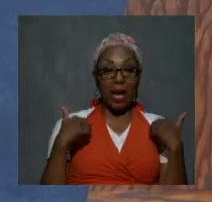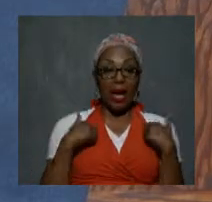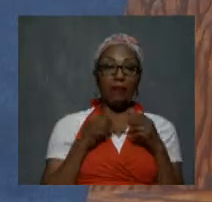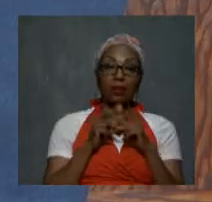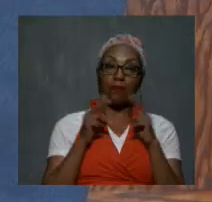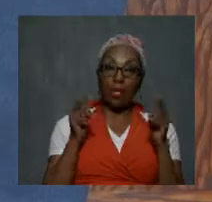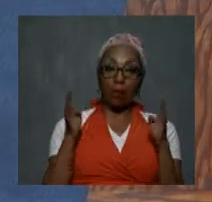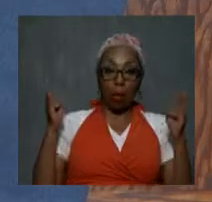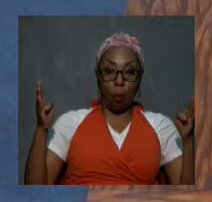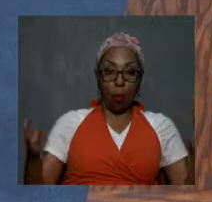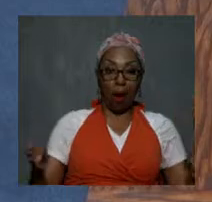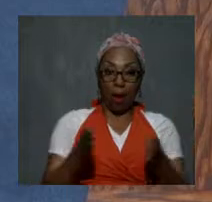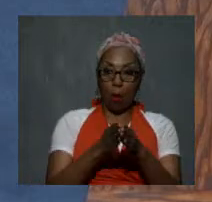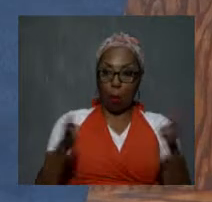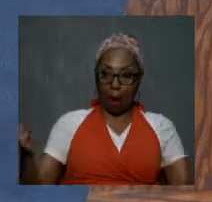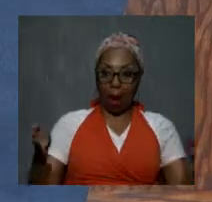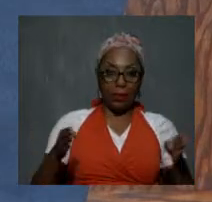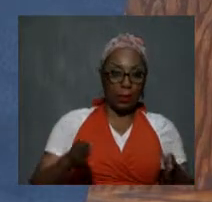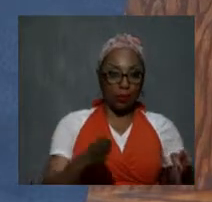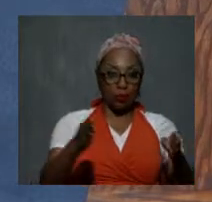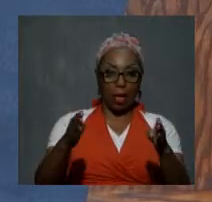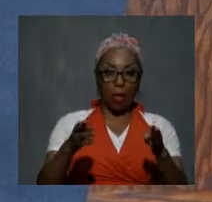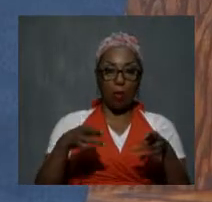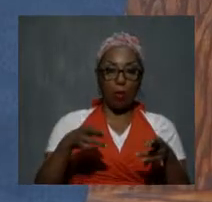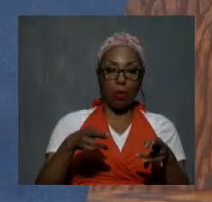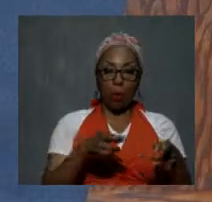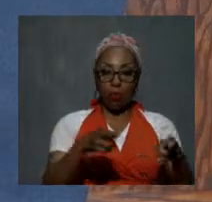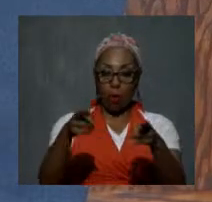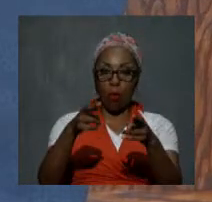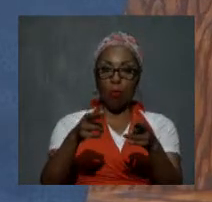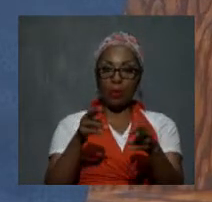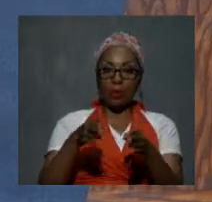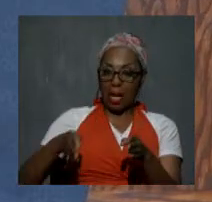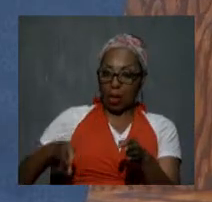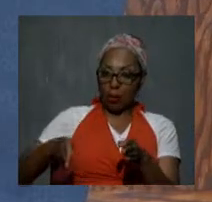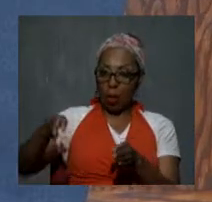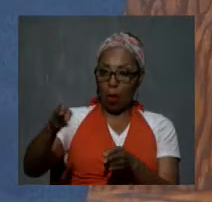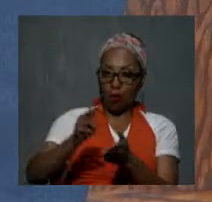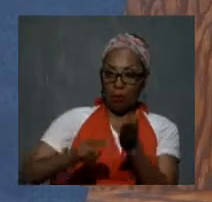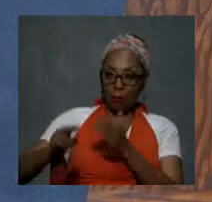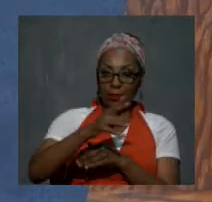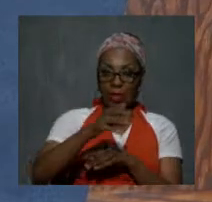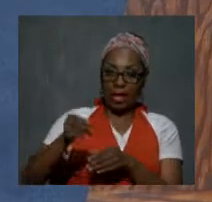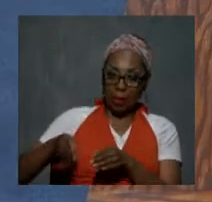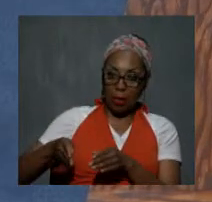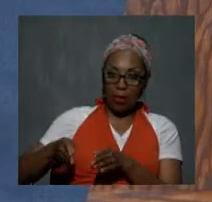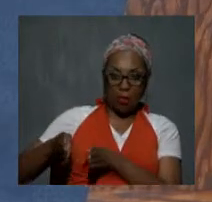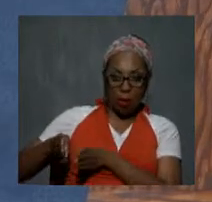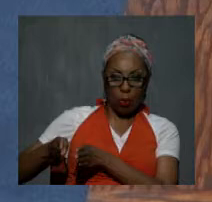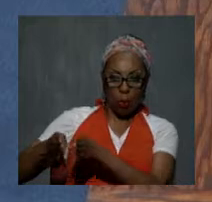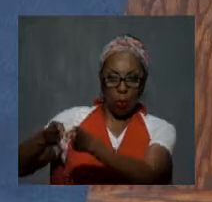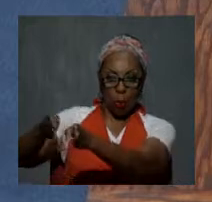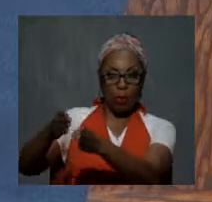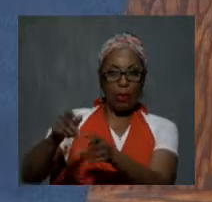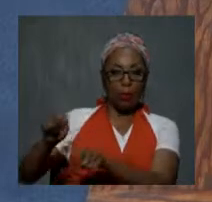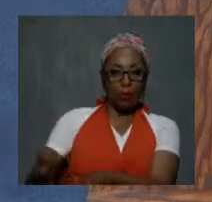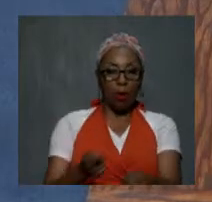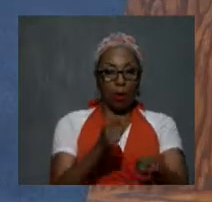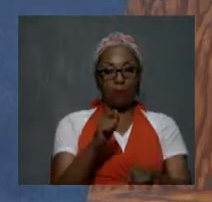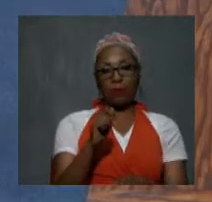very wide trail road that goes along University and along the golf course just across from